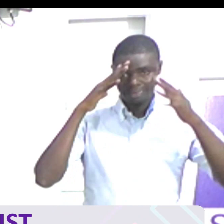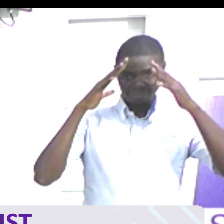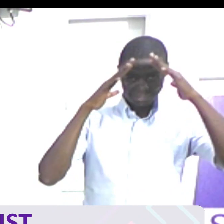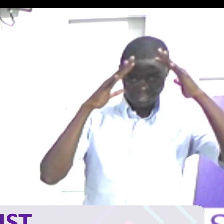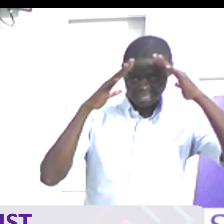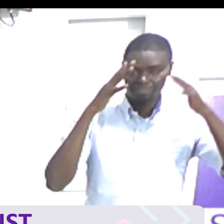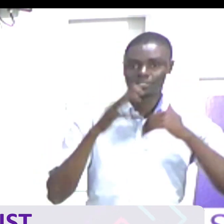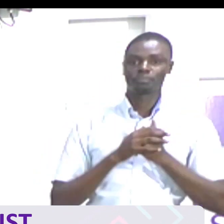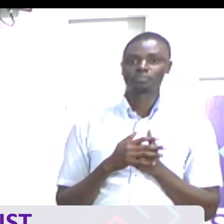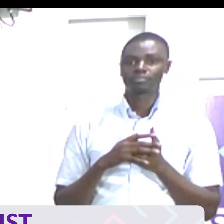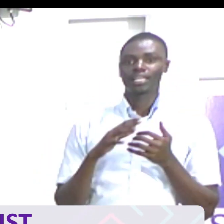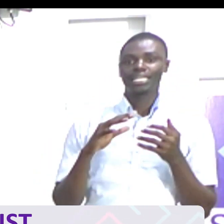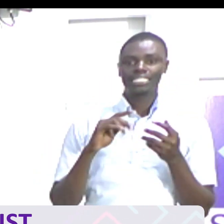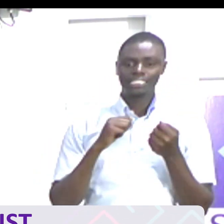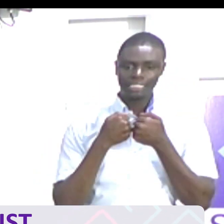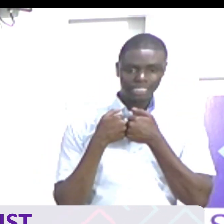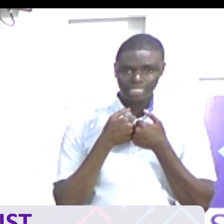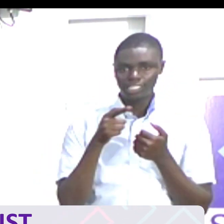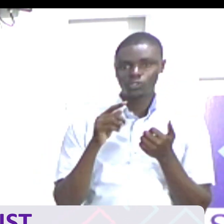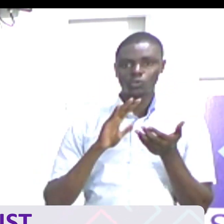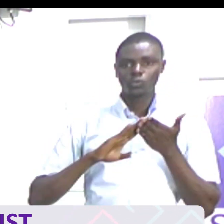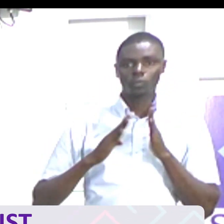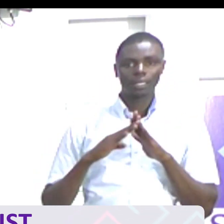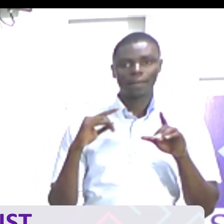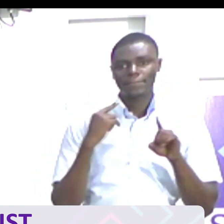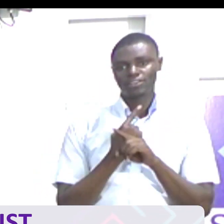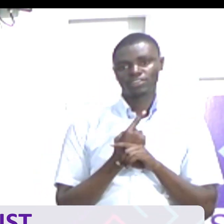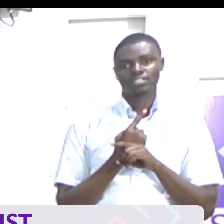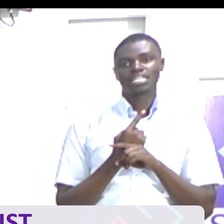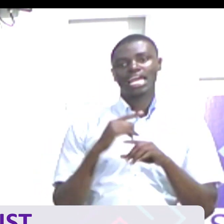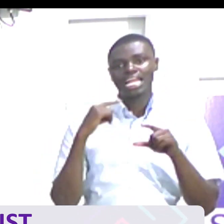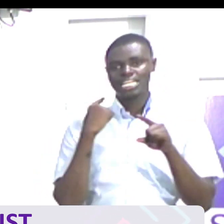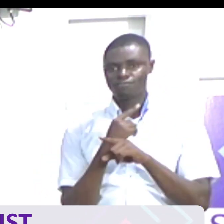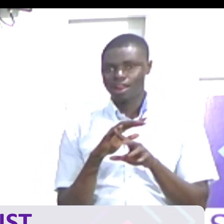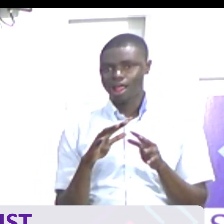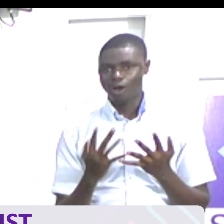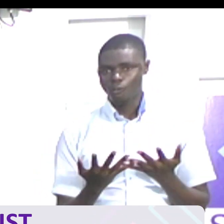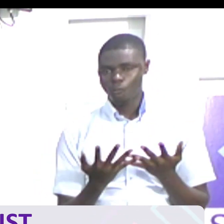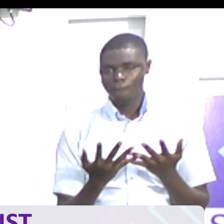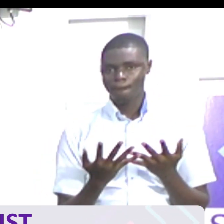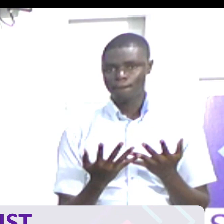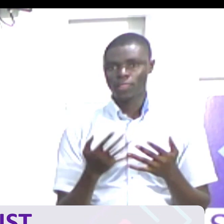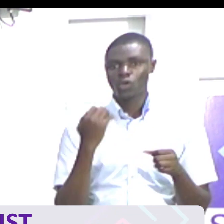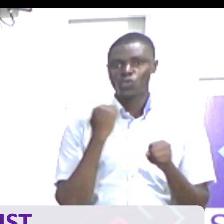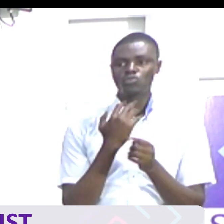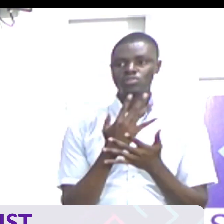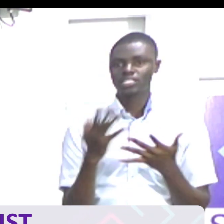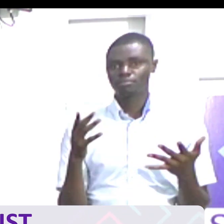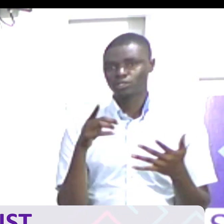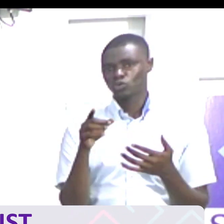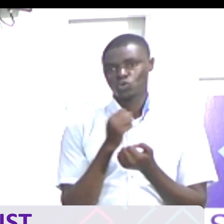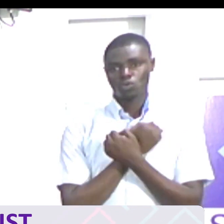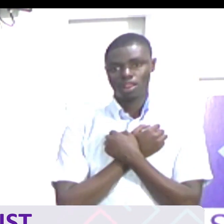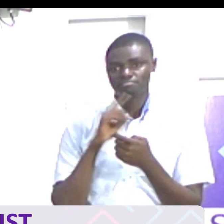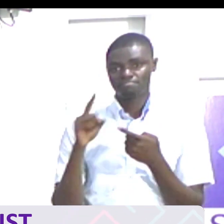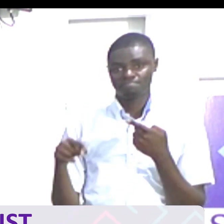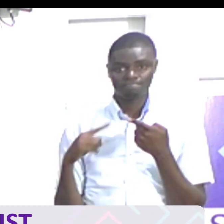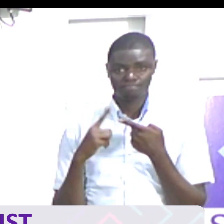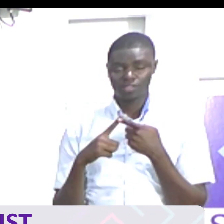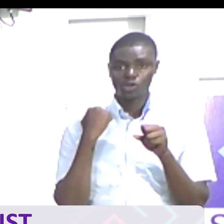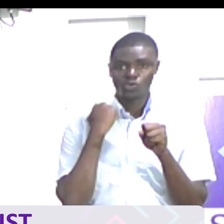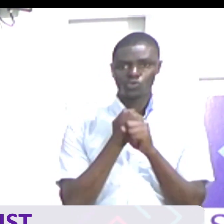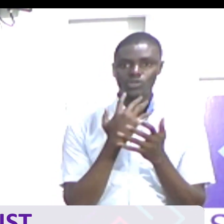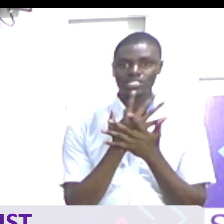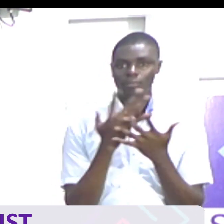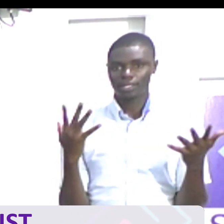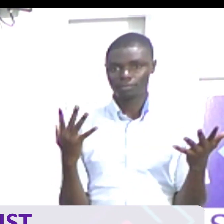I'll see you. Challenge kuwa different in a certain way. Different in the form of, you're doing something that you love, first of all. You're doing